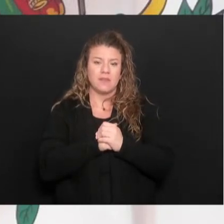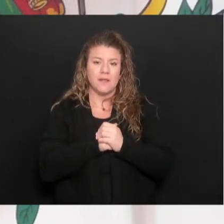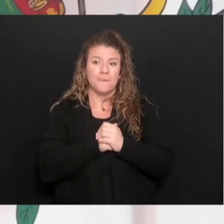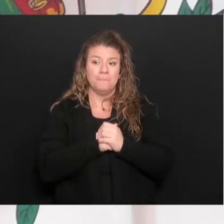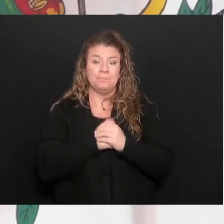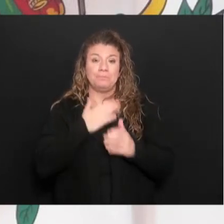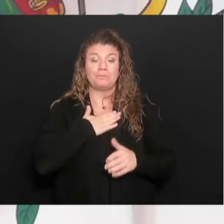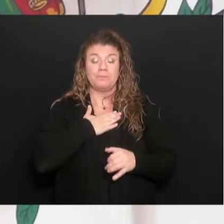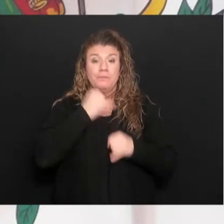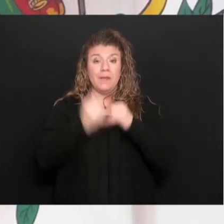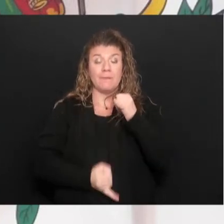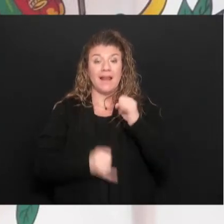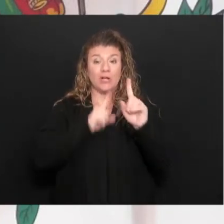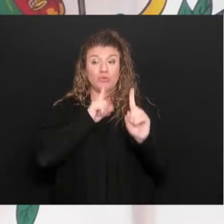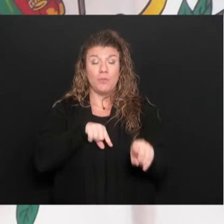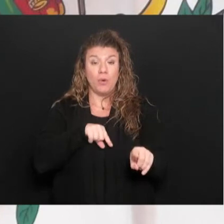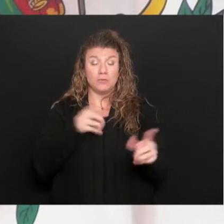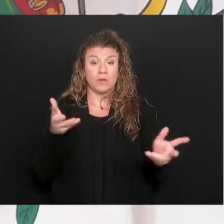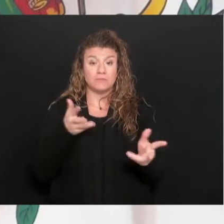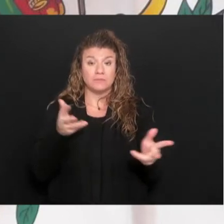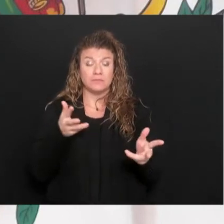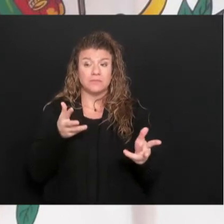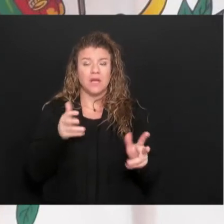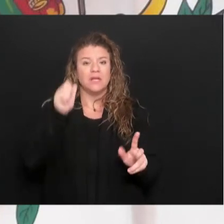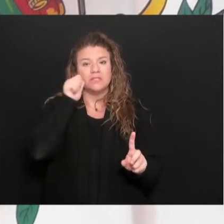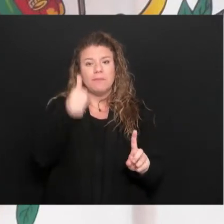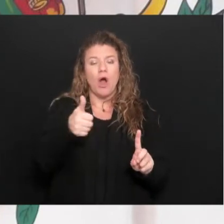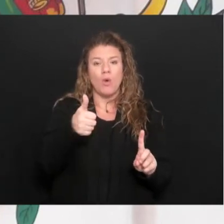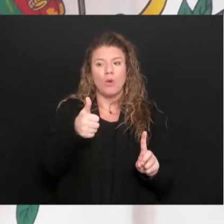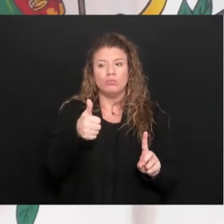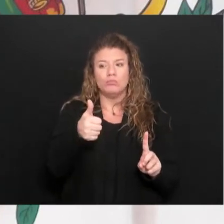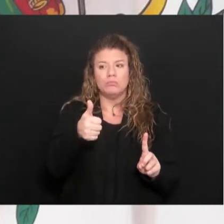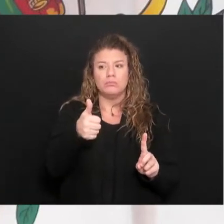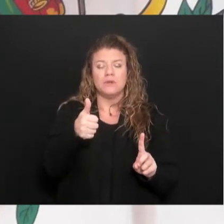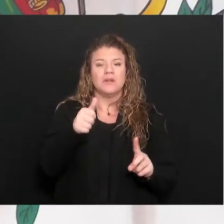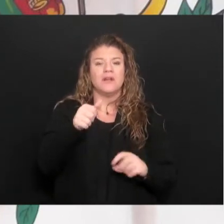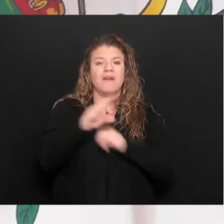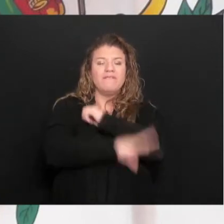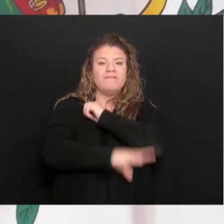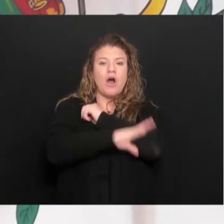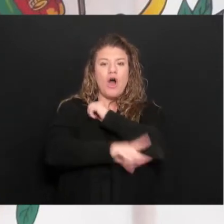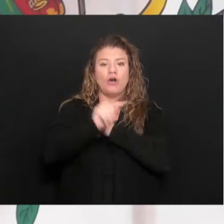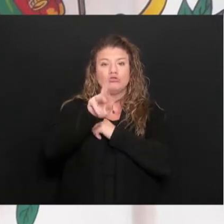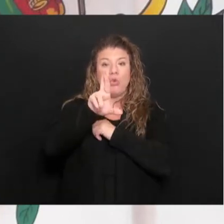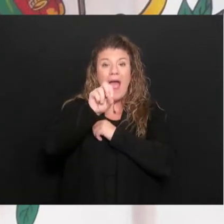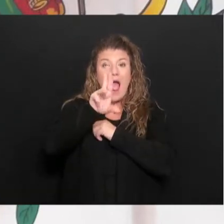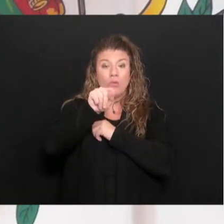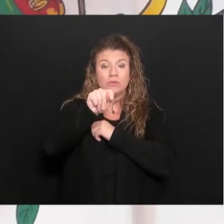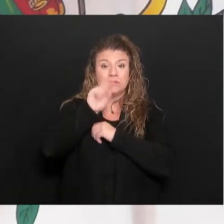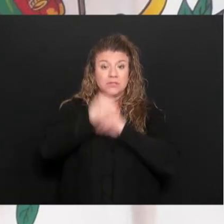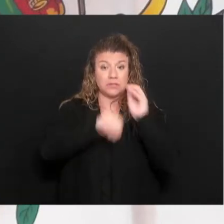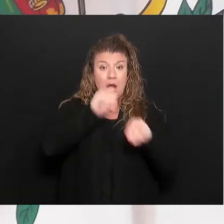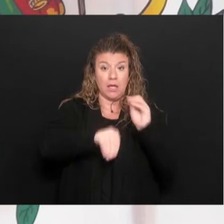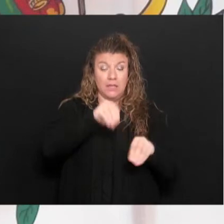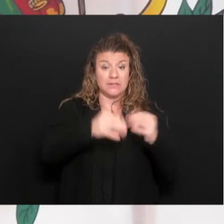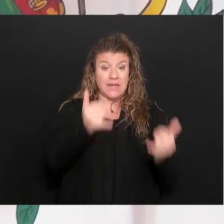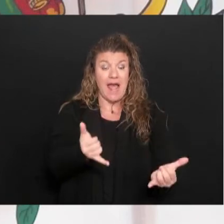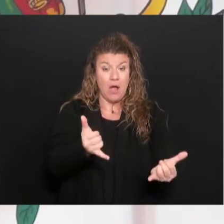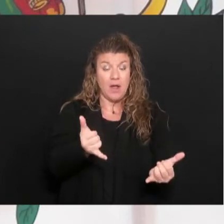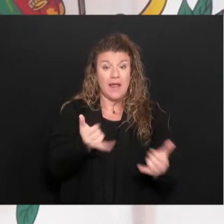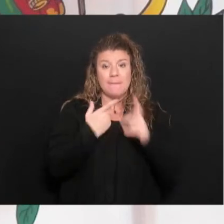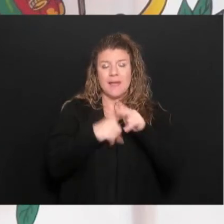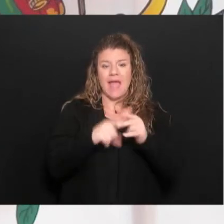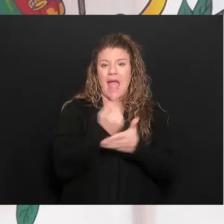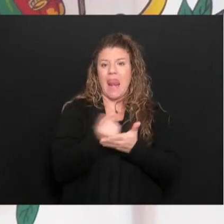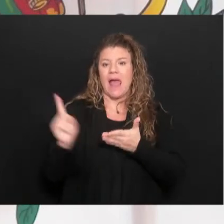Last thing I've got to report is tomorrow, well, the fall trout stockings are now underway, and the stockings began last week